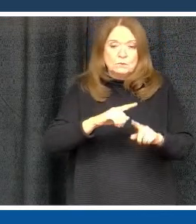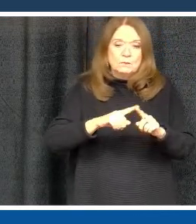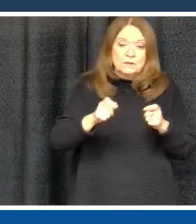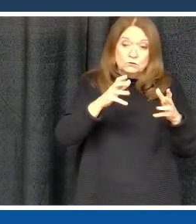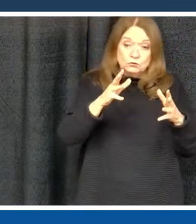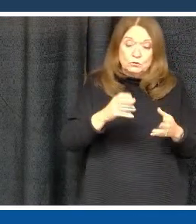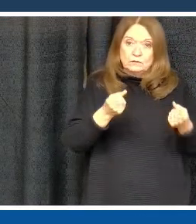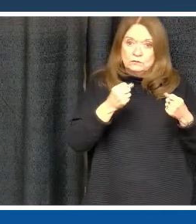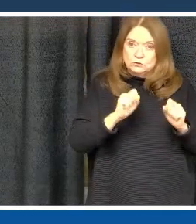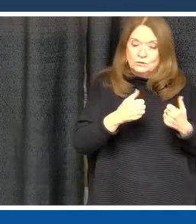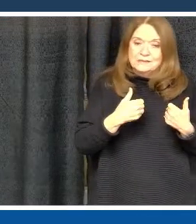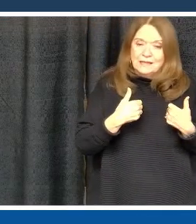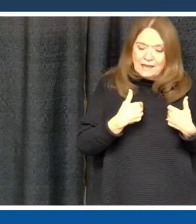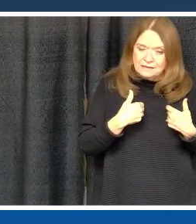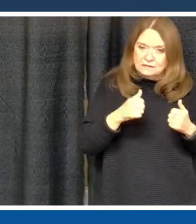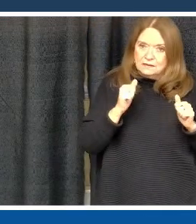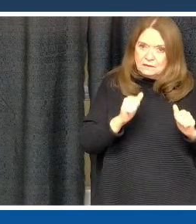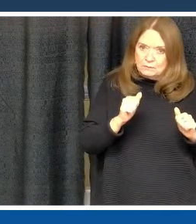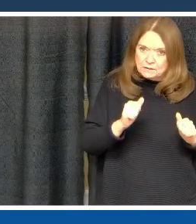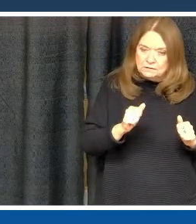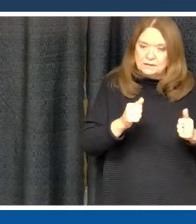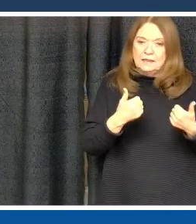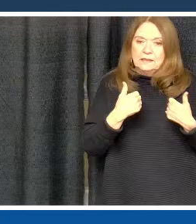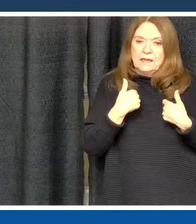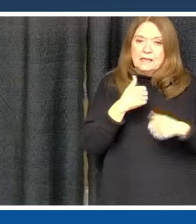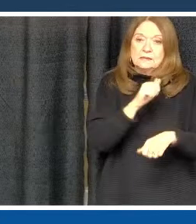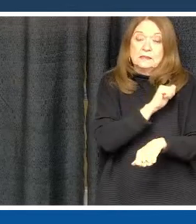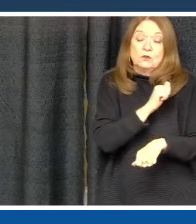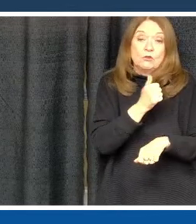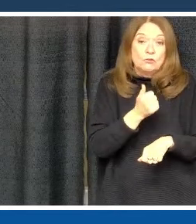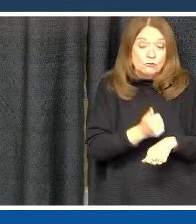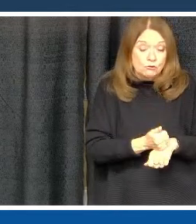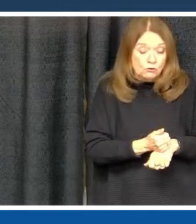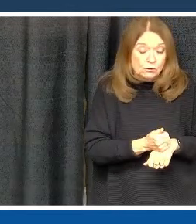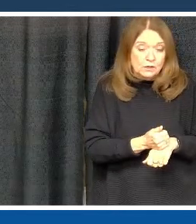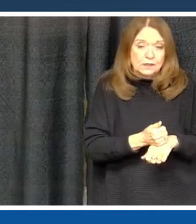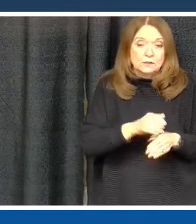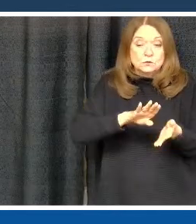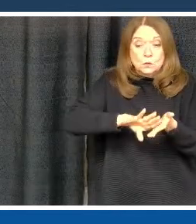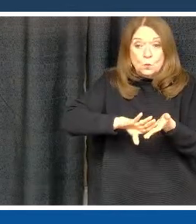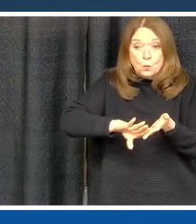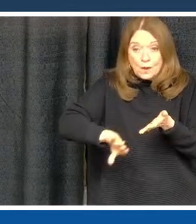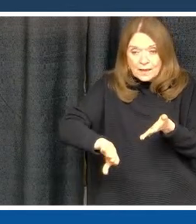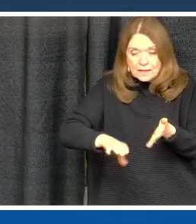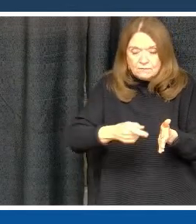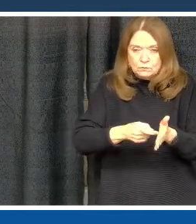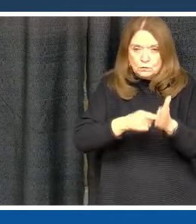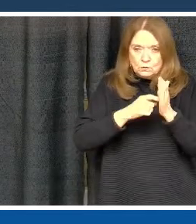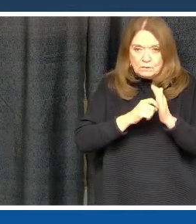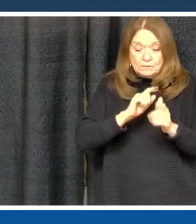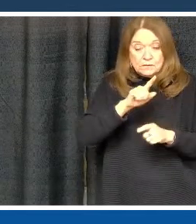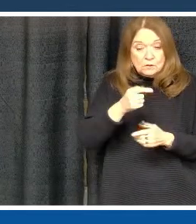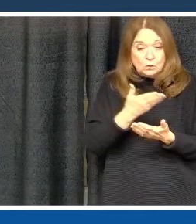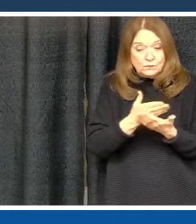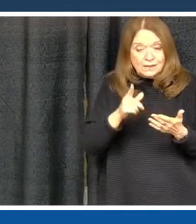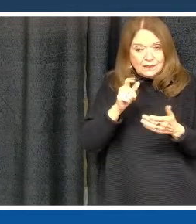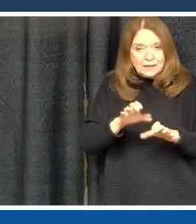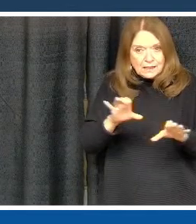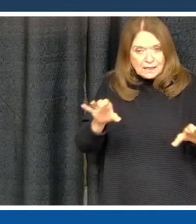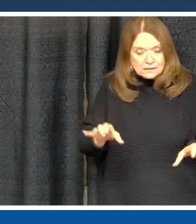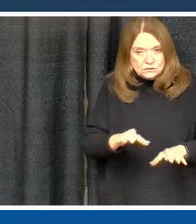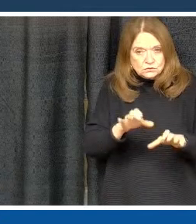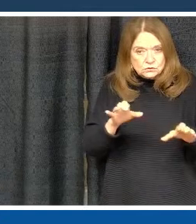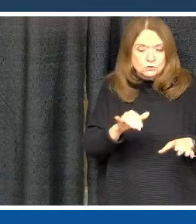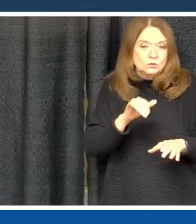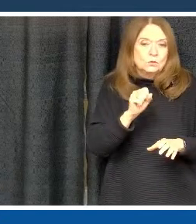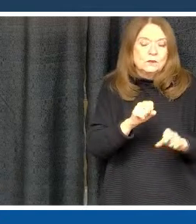streets has the ability and has the authority to waive the requirements. The only thing that he has to do